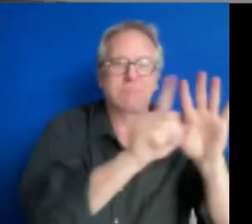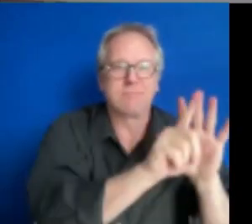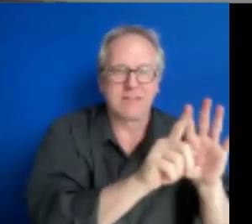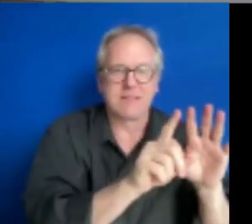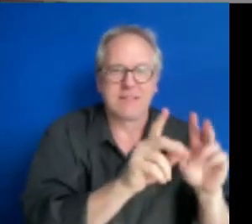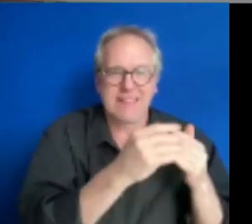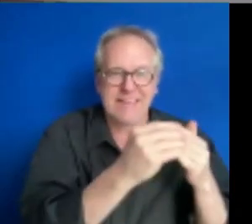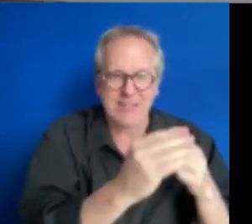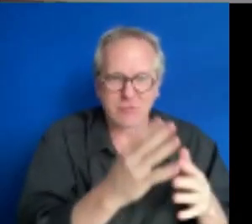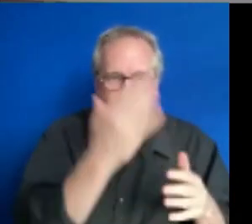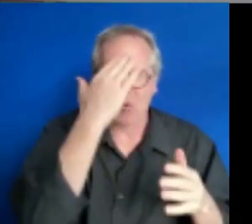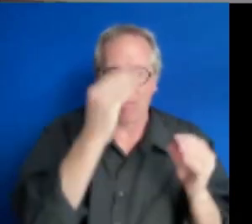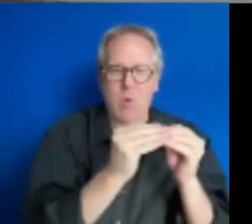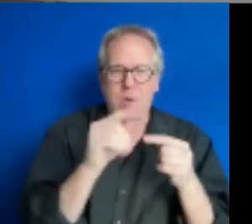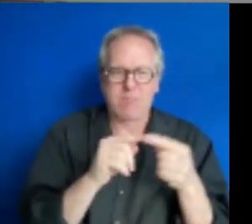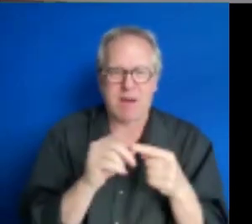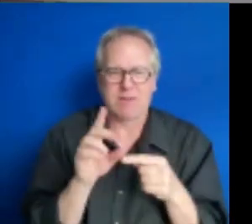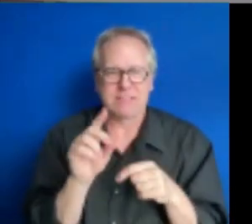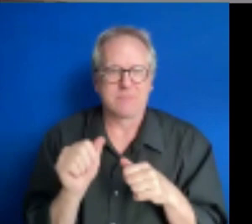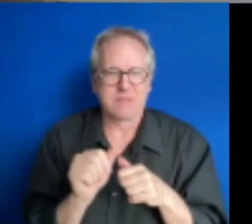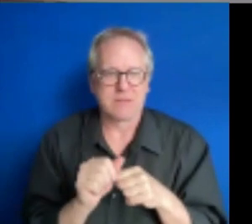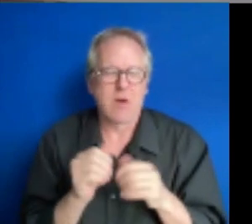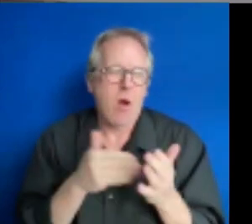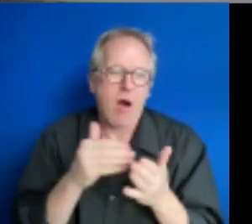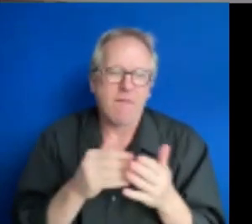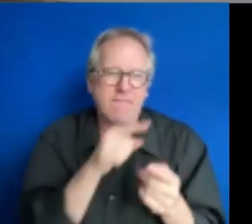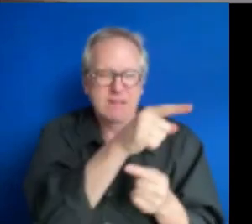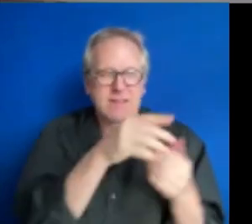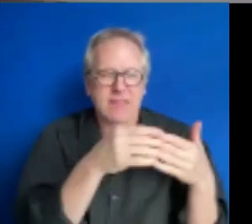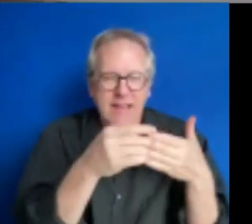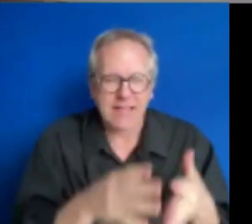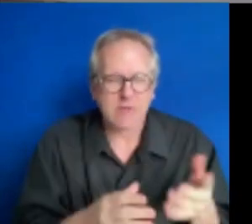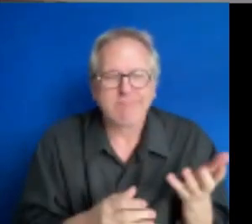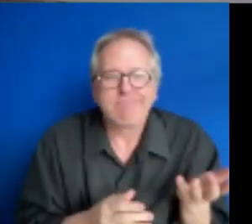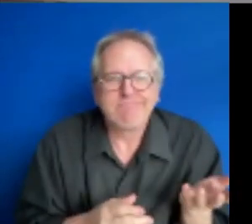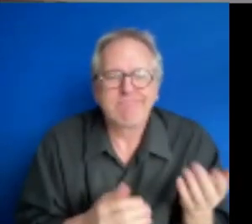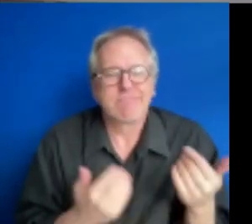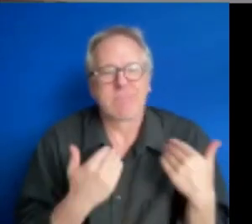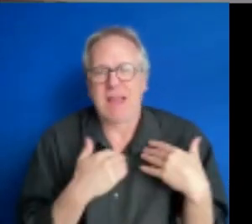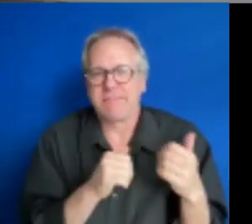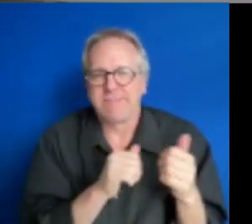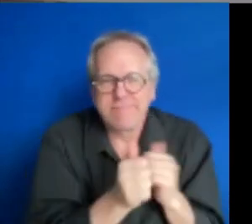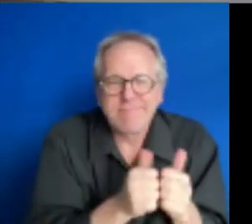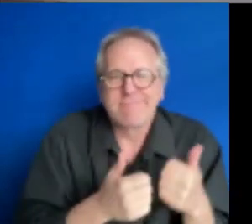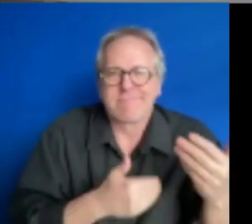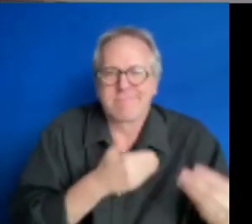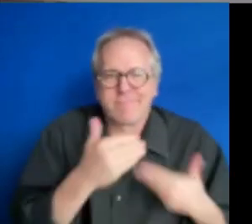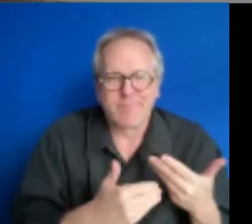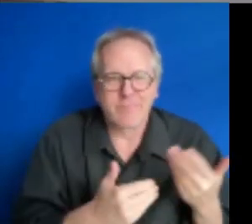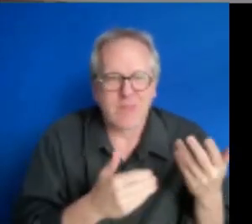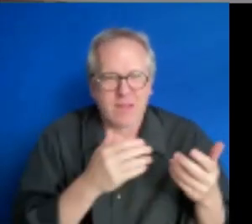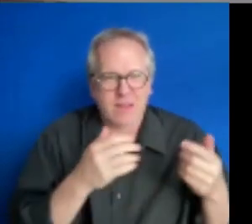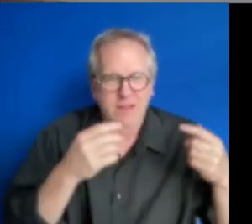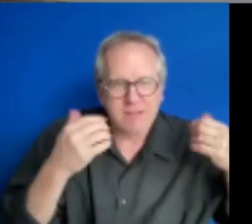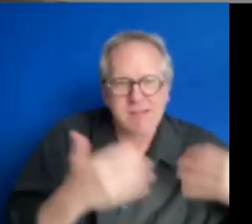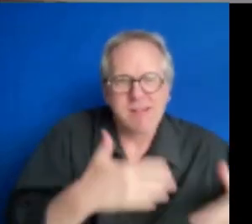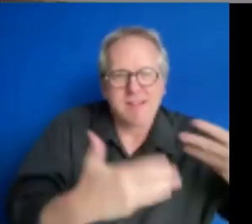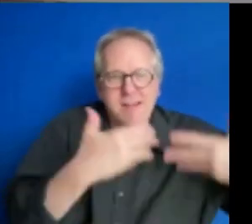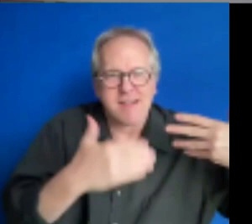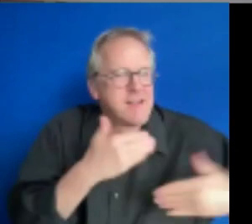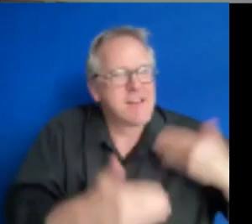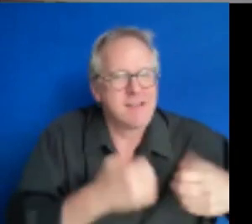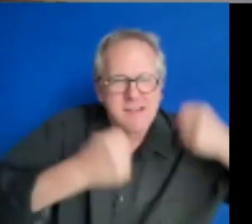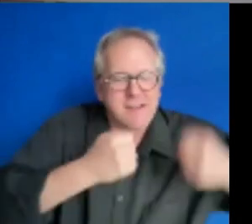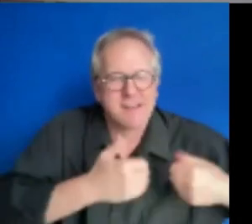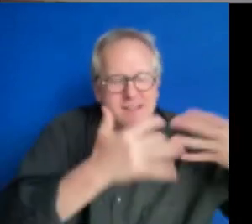with disabilities, because that's something that we often don't see either. We have these campaigns that aren't accessible in any really strong